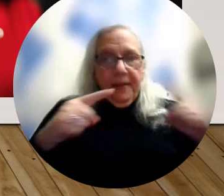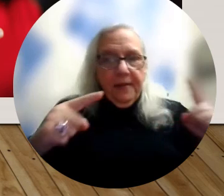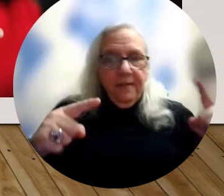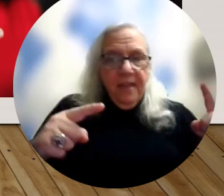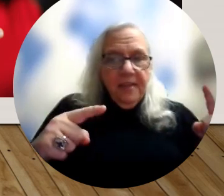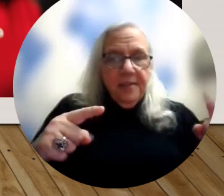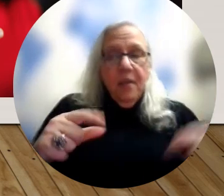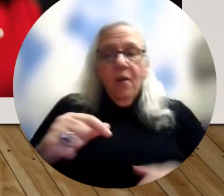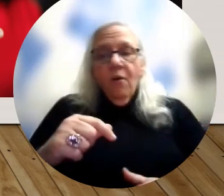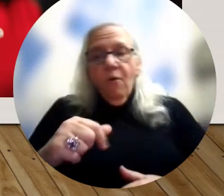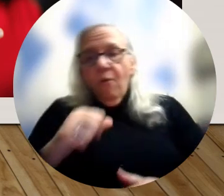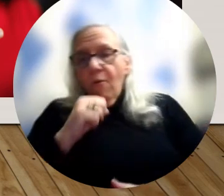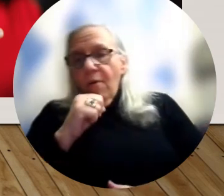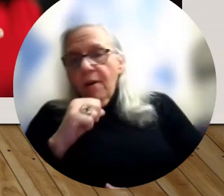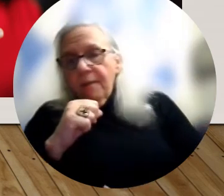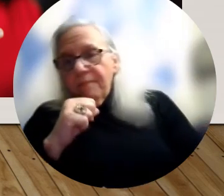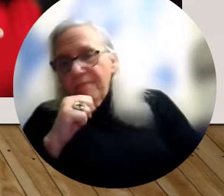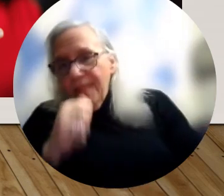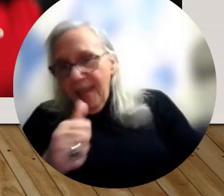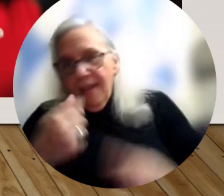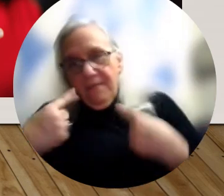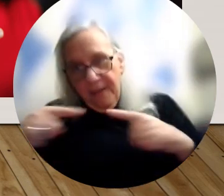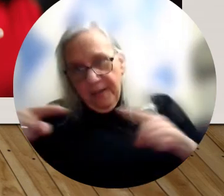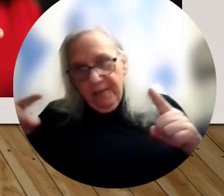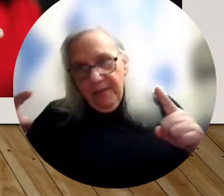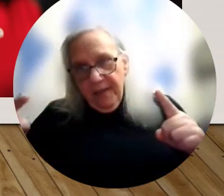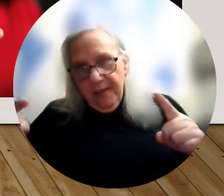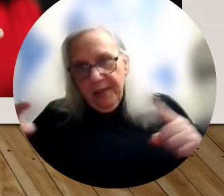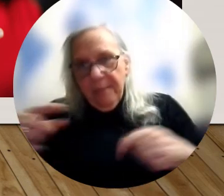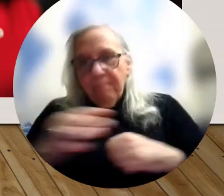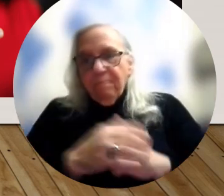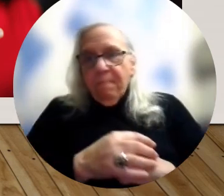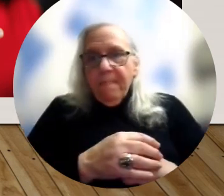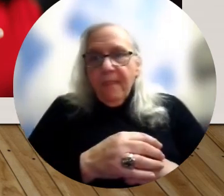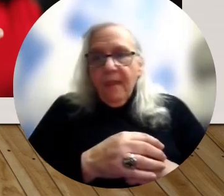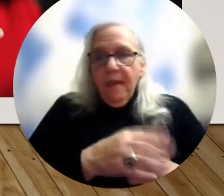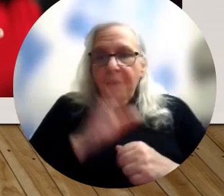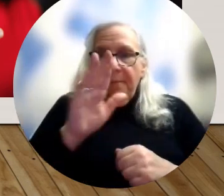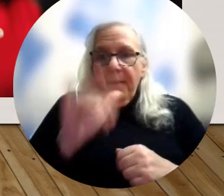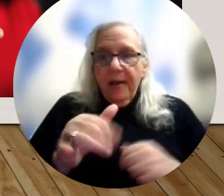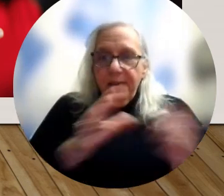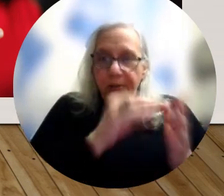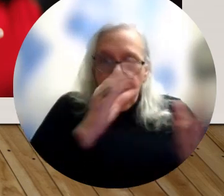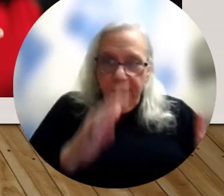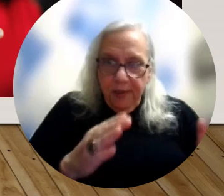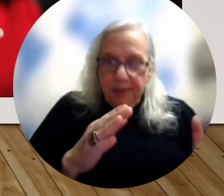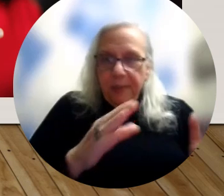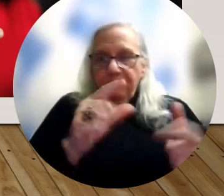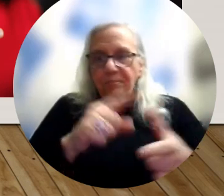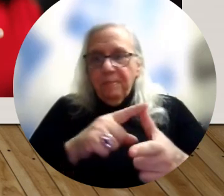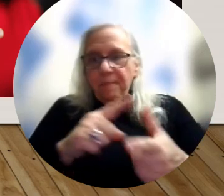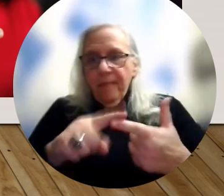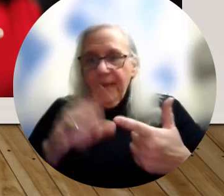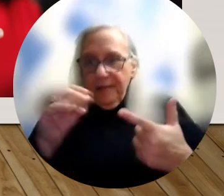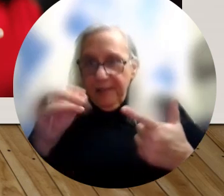for effectiveness or ineffectiveness by